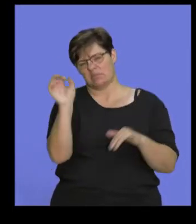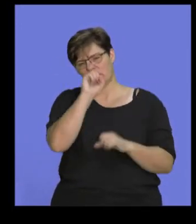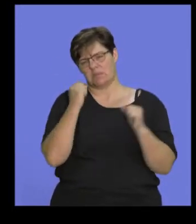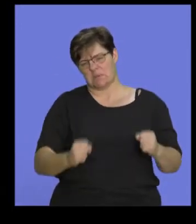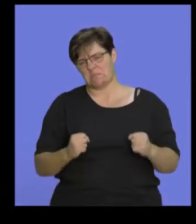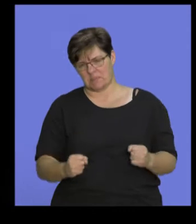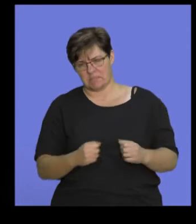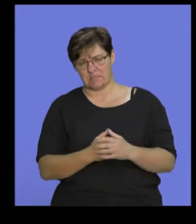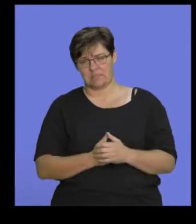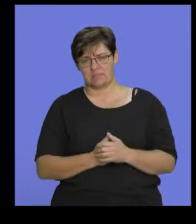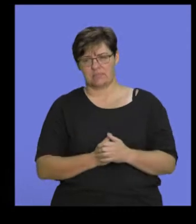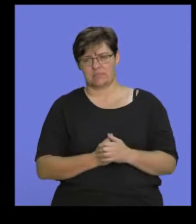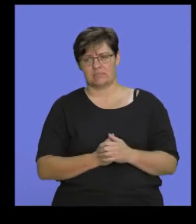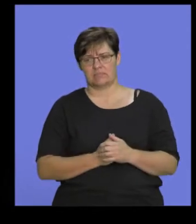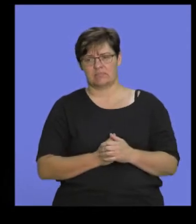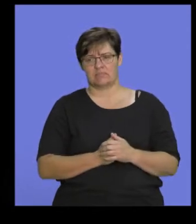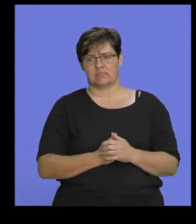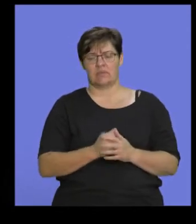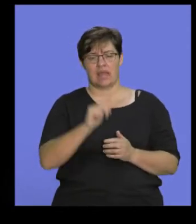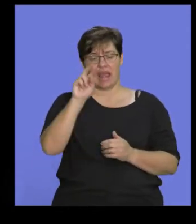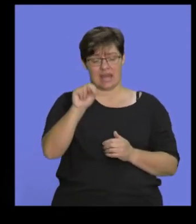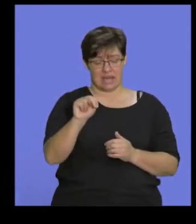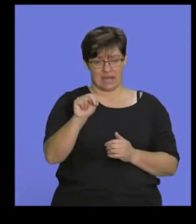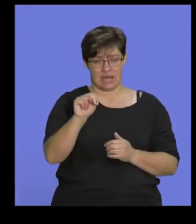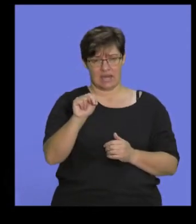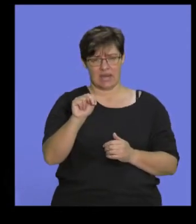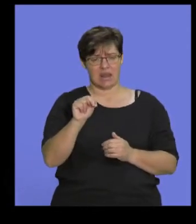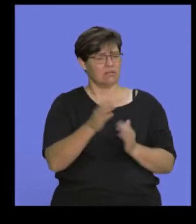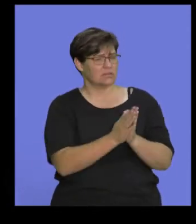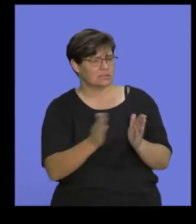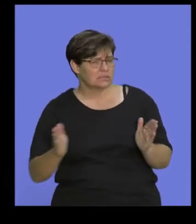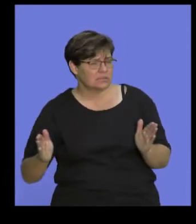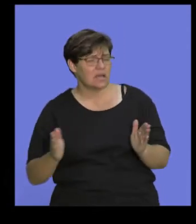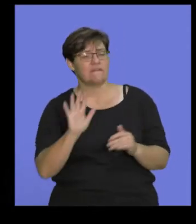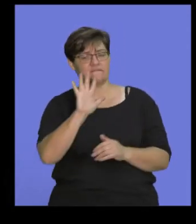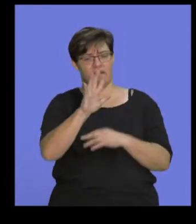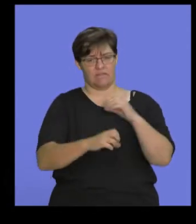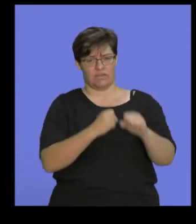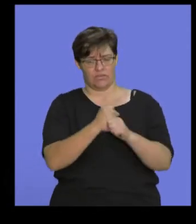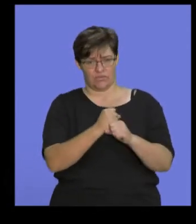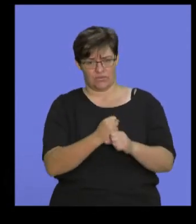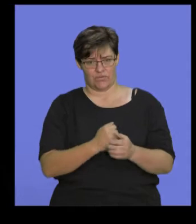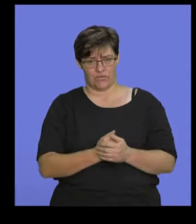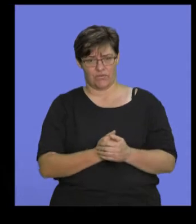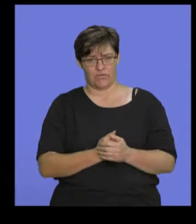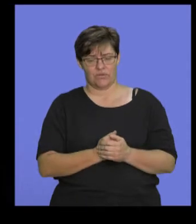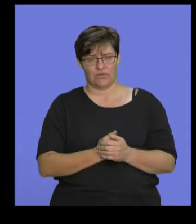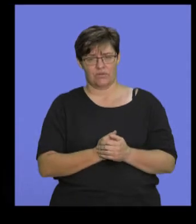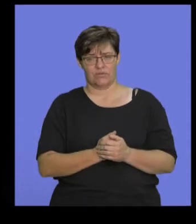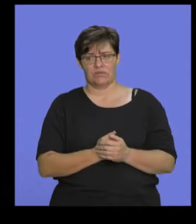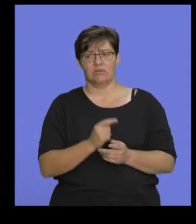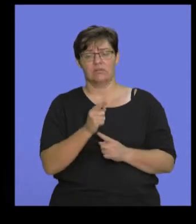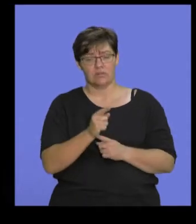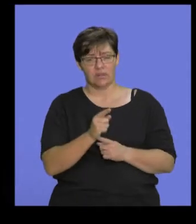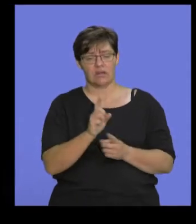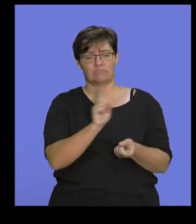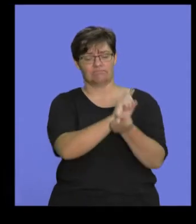just 8%. Then my N will then be 5 years. Then if